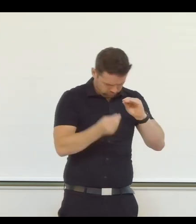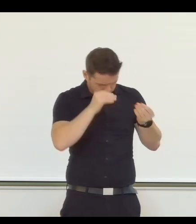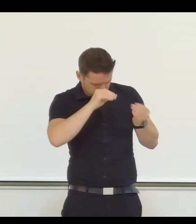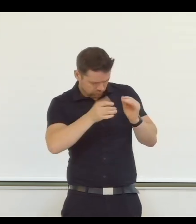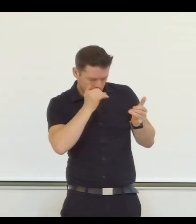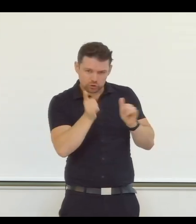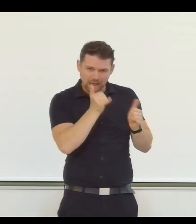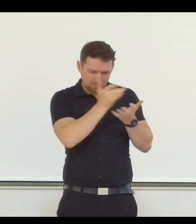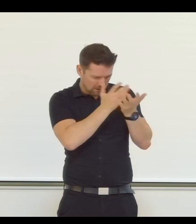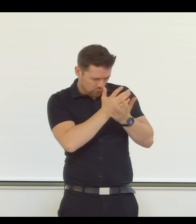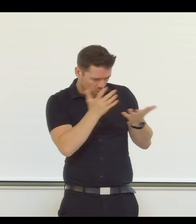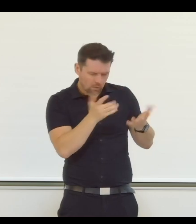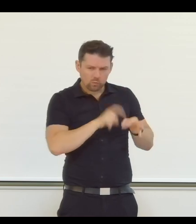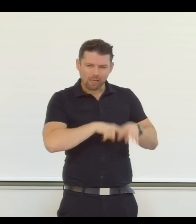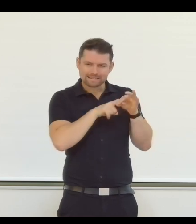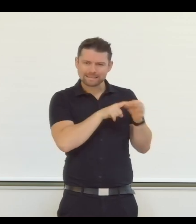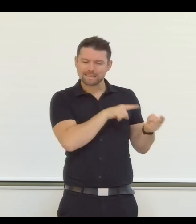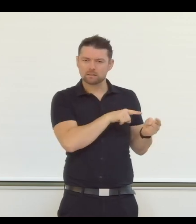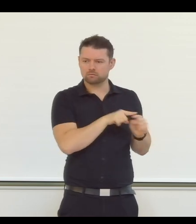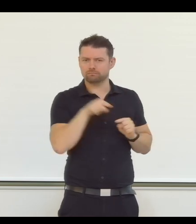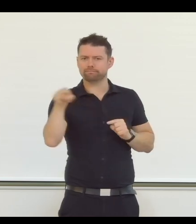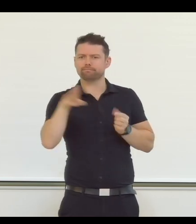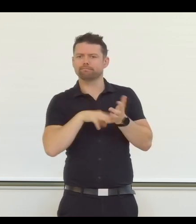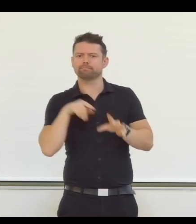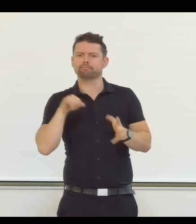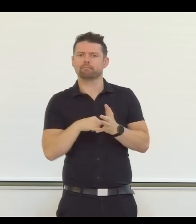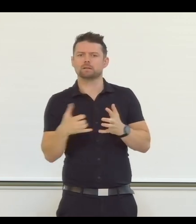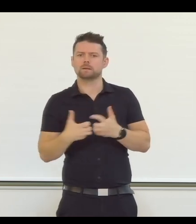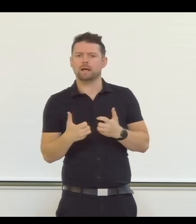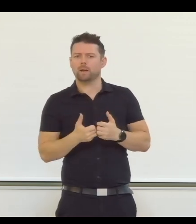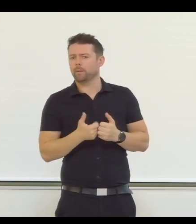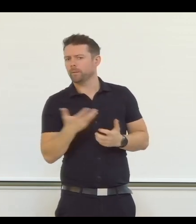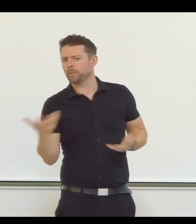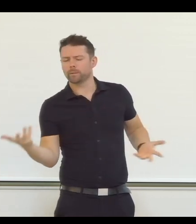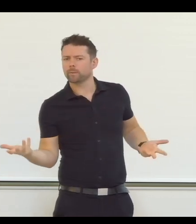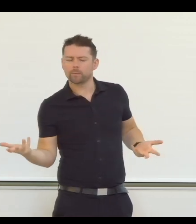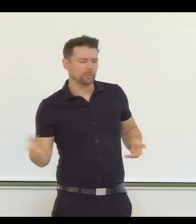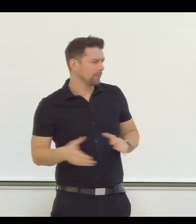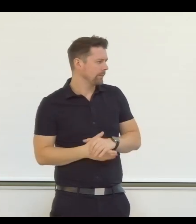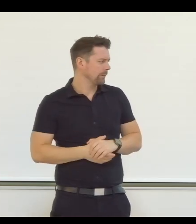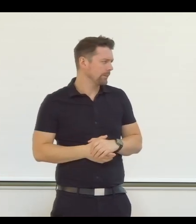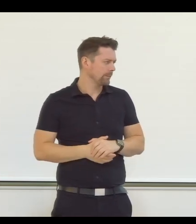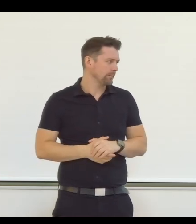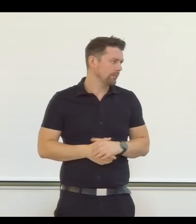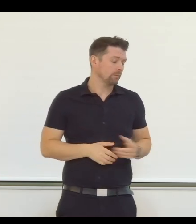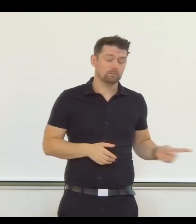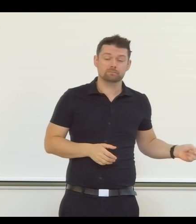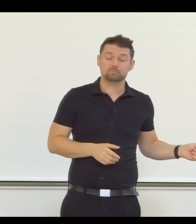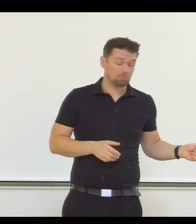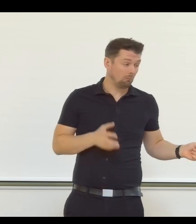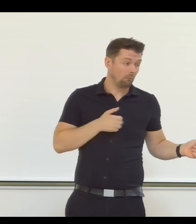Mars, like quality assurance at the end when the part's manufactured? Did you think of solutions for that? Yeah, I agree that